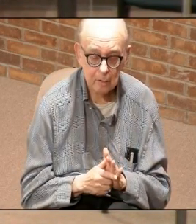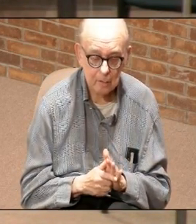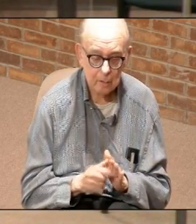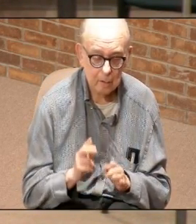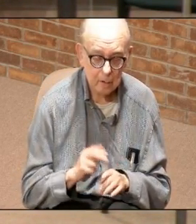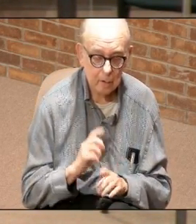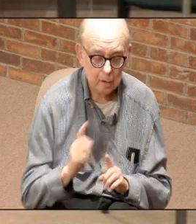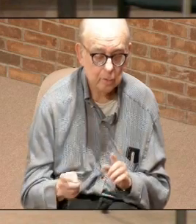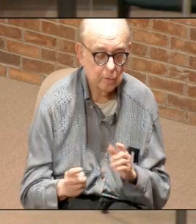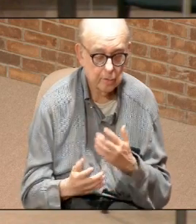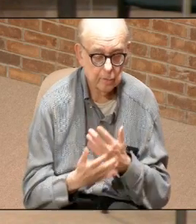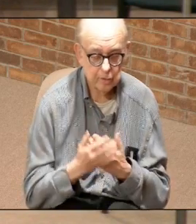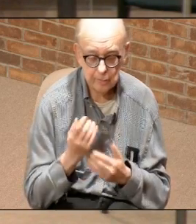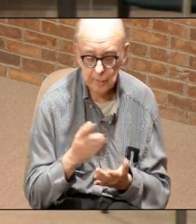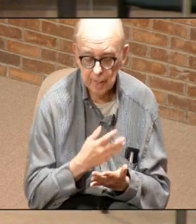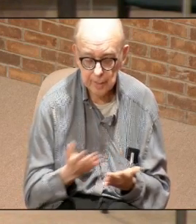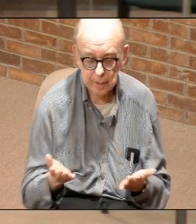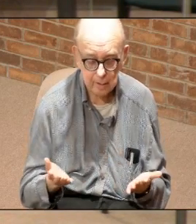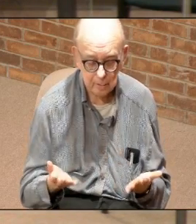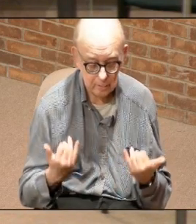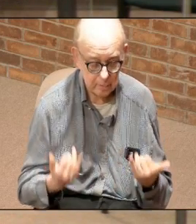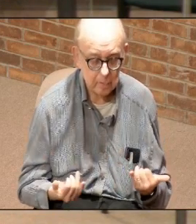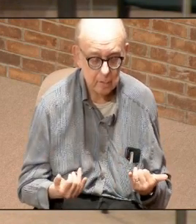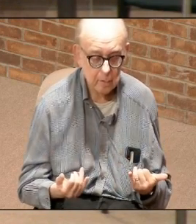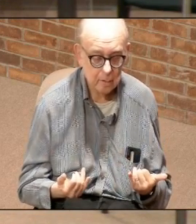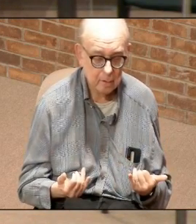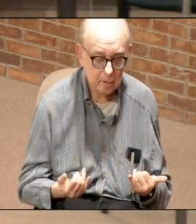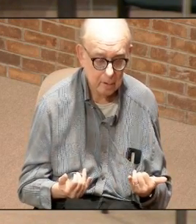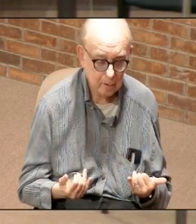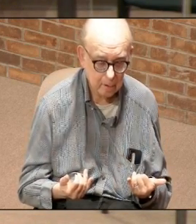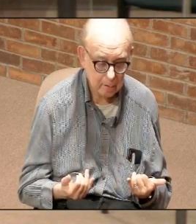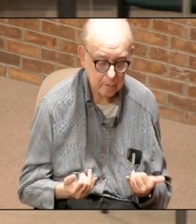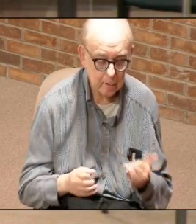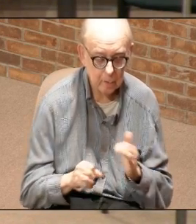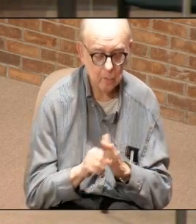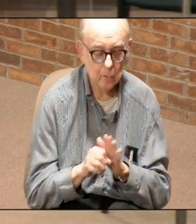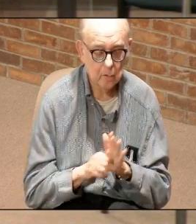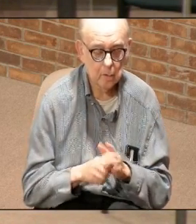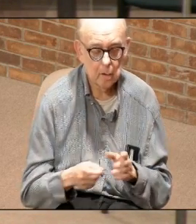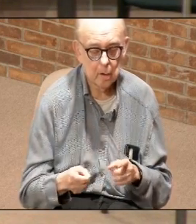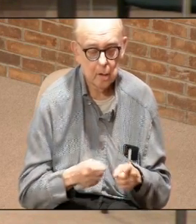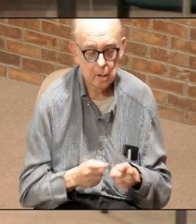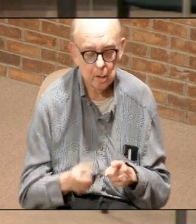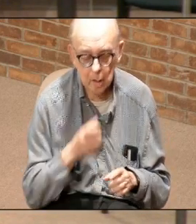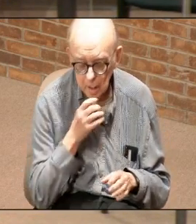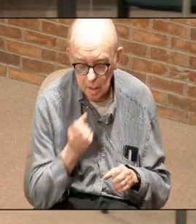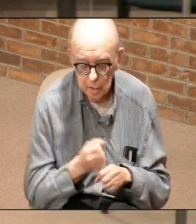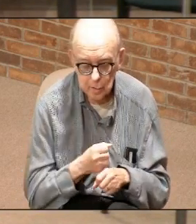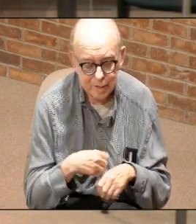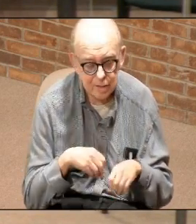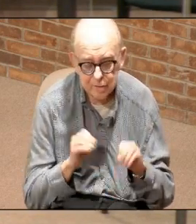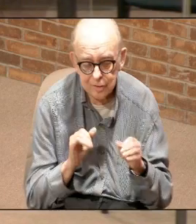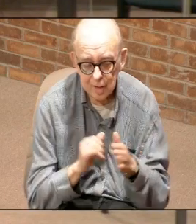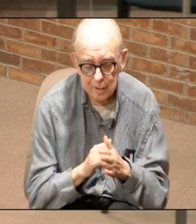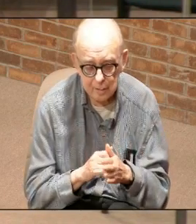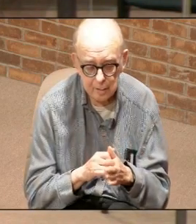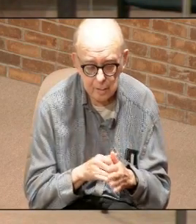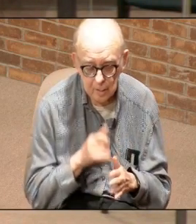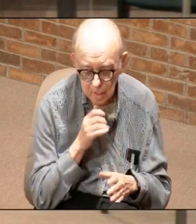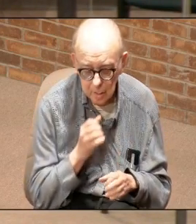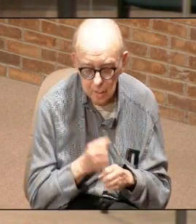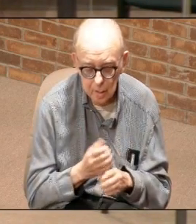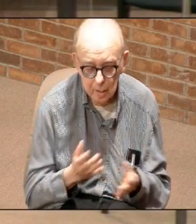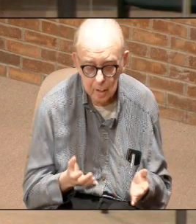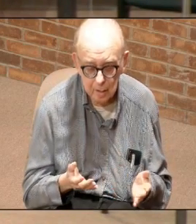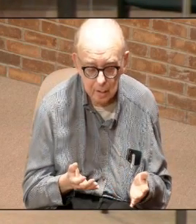You used to go to jail for that stuff. Now the state controls who gets to sell it and who